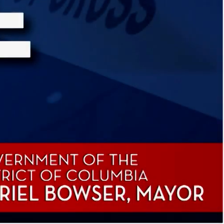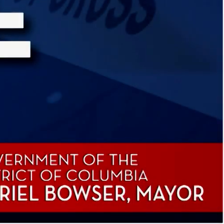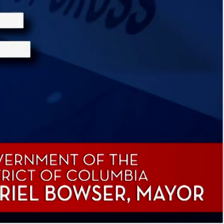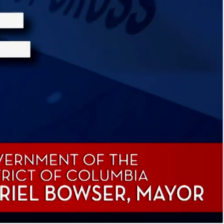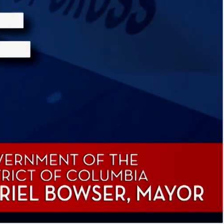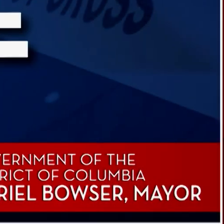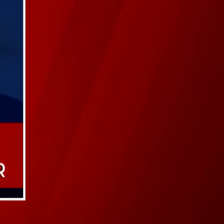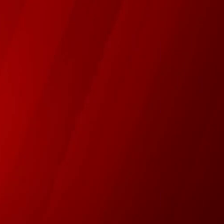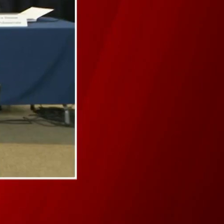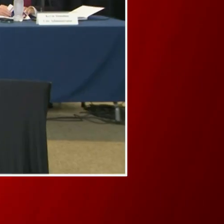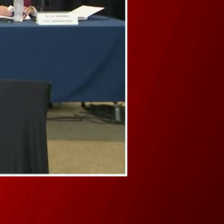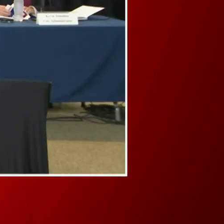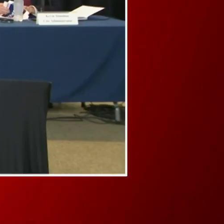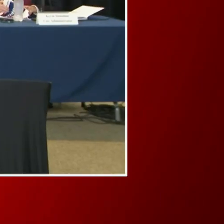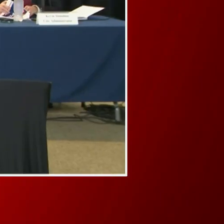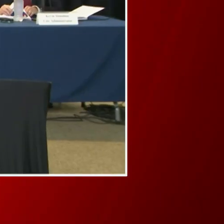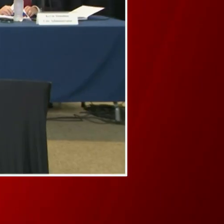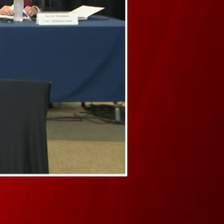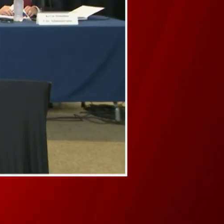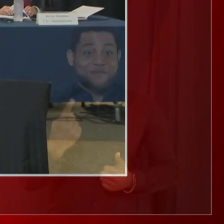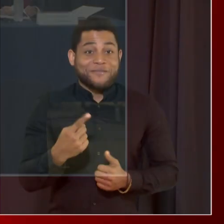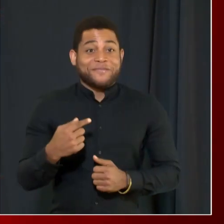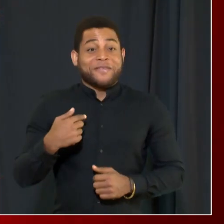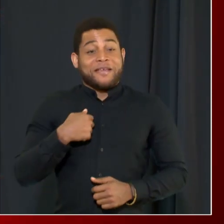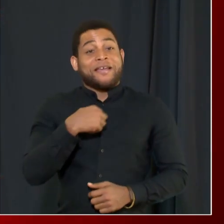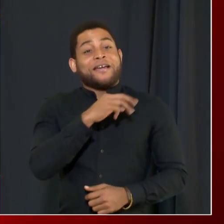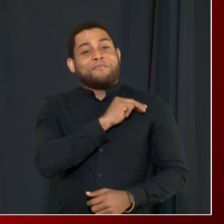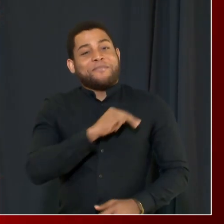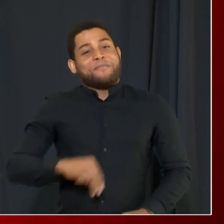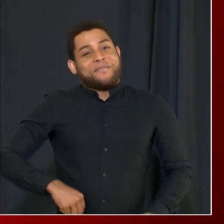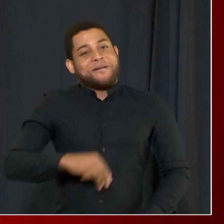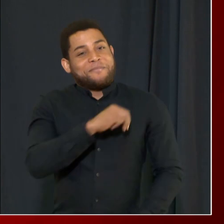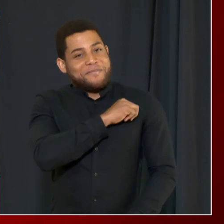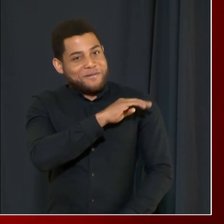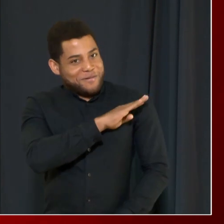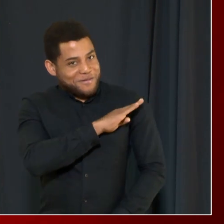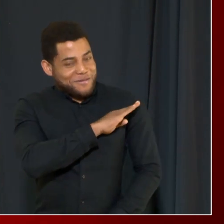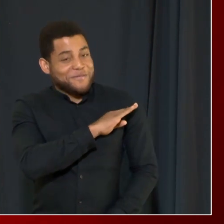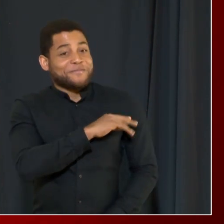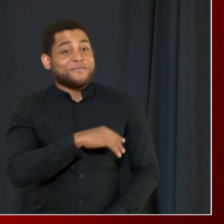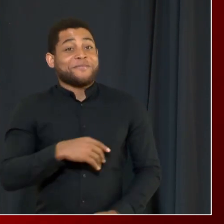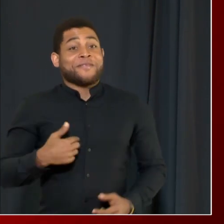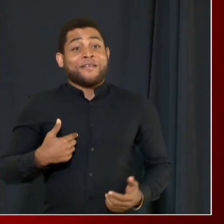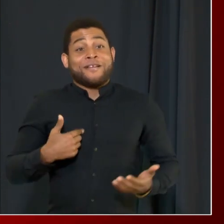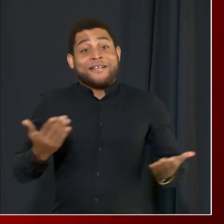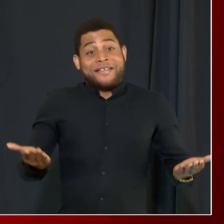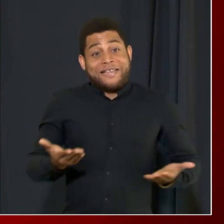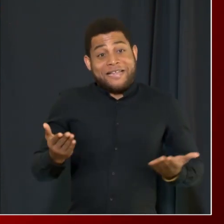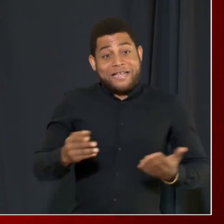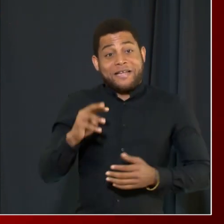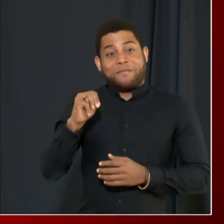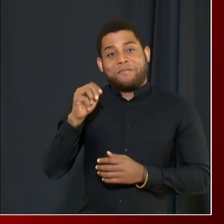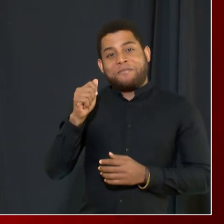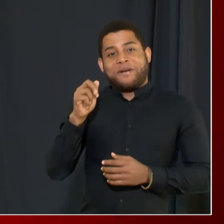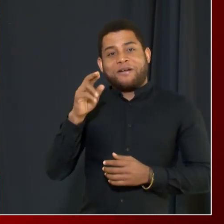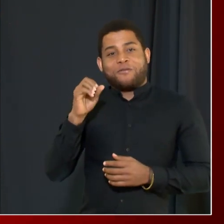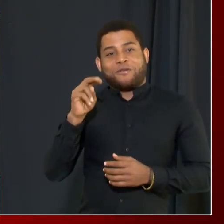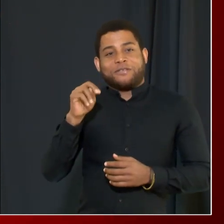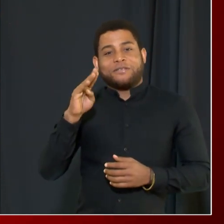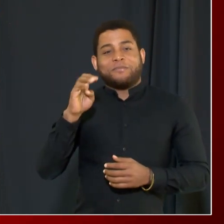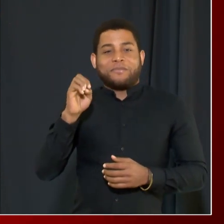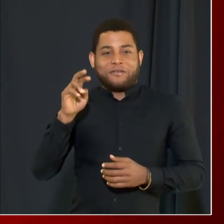Good morning, everyone. I'm Muriel Bowser. I am here in the Marion Barry building in